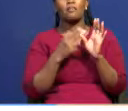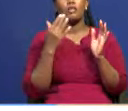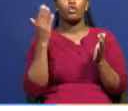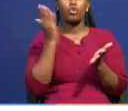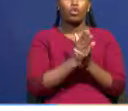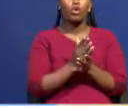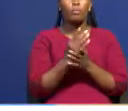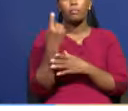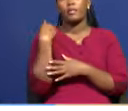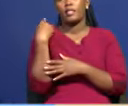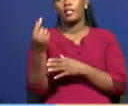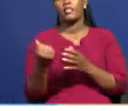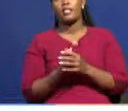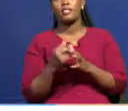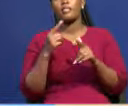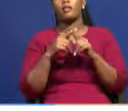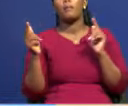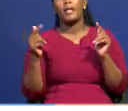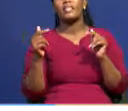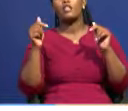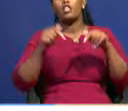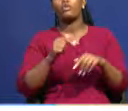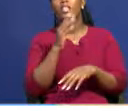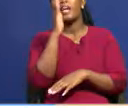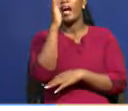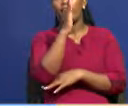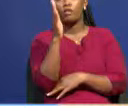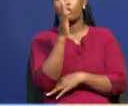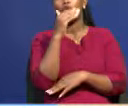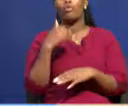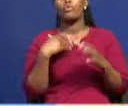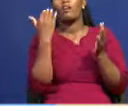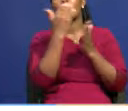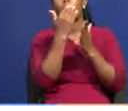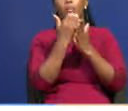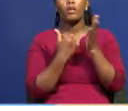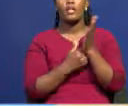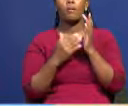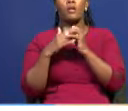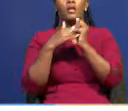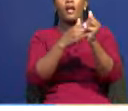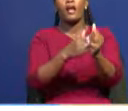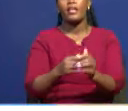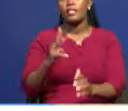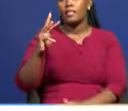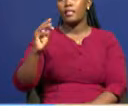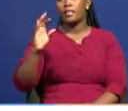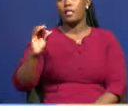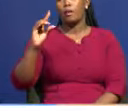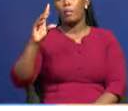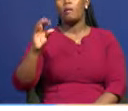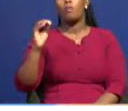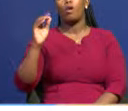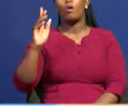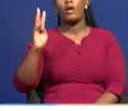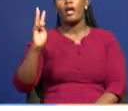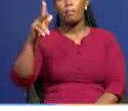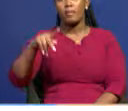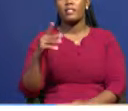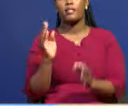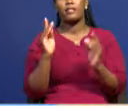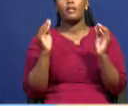been informed that in the afternoon there will be a session that will be led by the Molo Member of Parliament, where they'll be meeting various ministries, especially